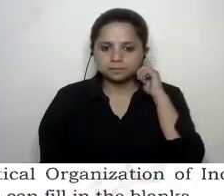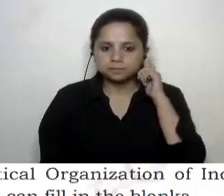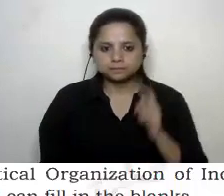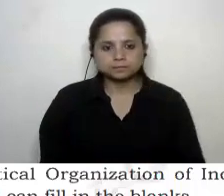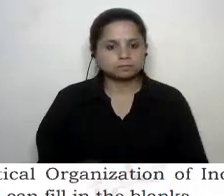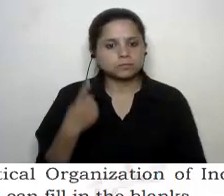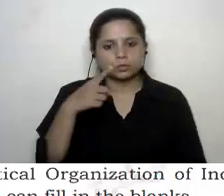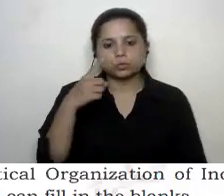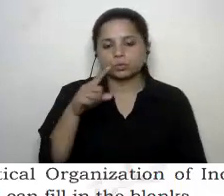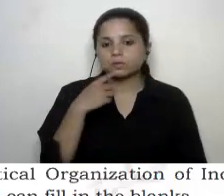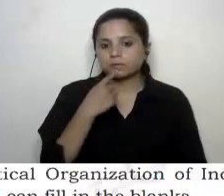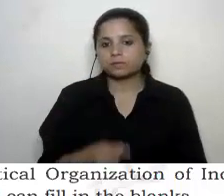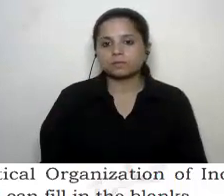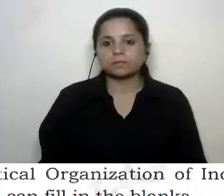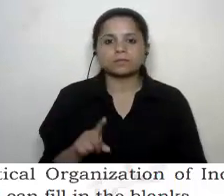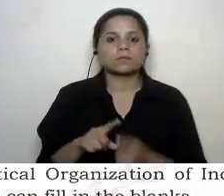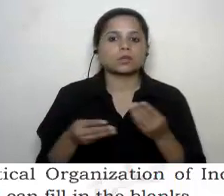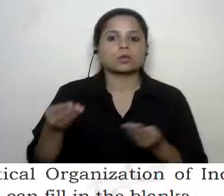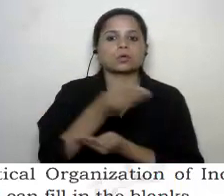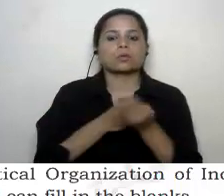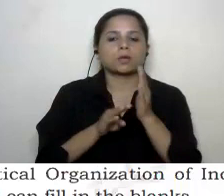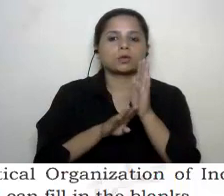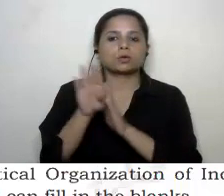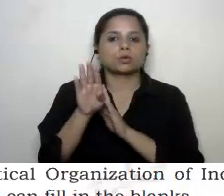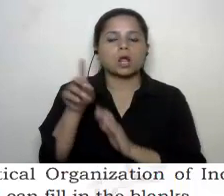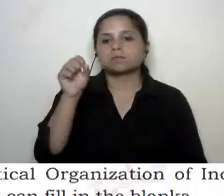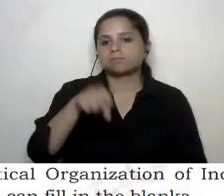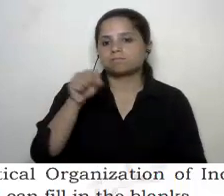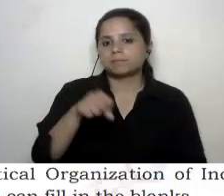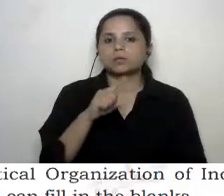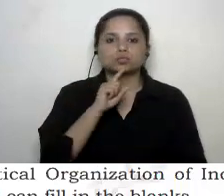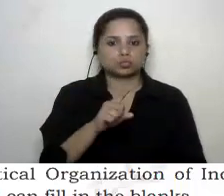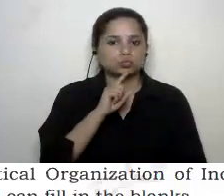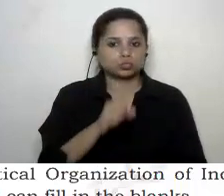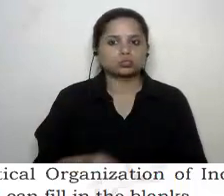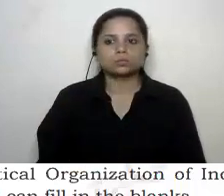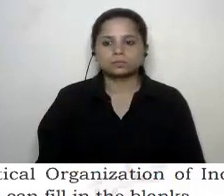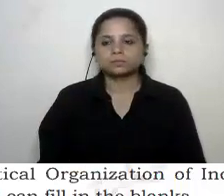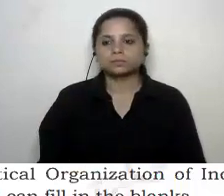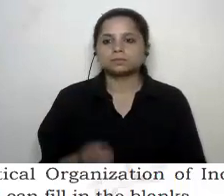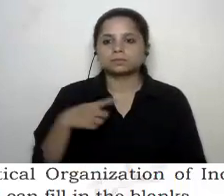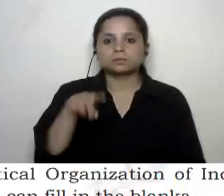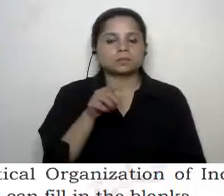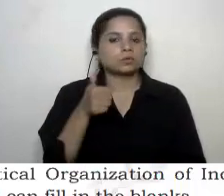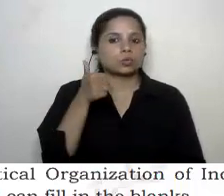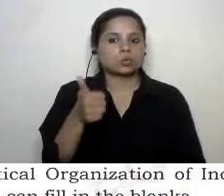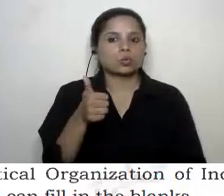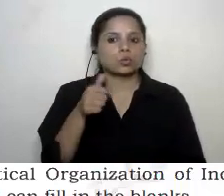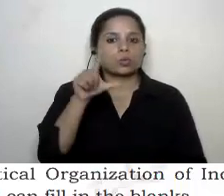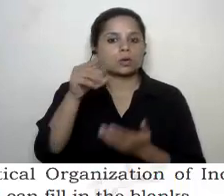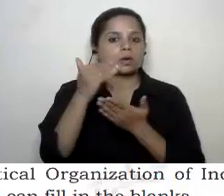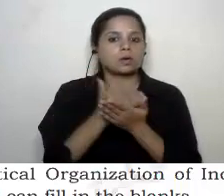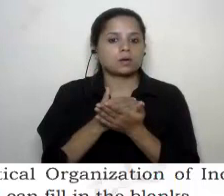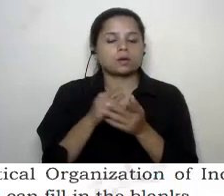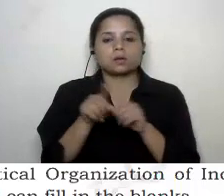correct. decent work Decent and work, economic growth. absolutely. Yeah, very true. So this is a very good lesson, and it's